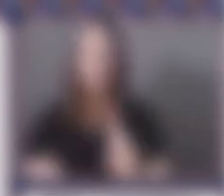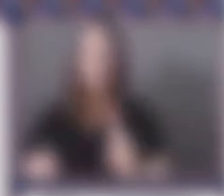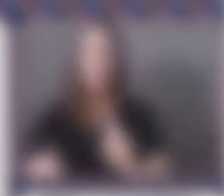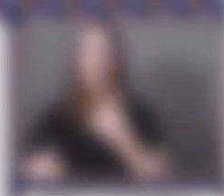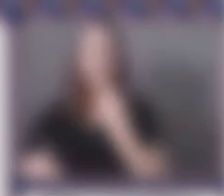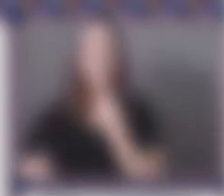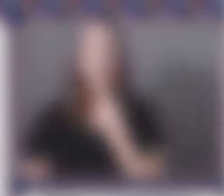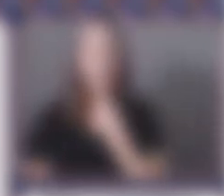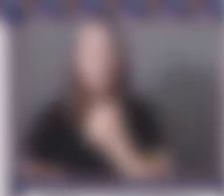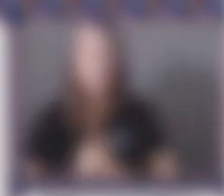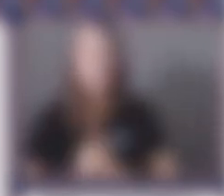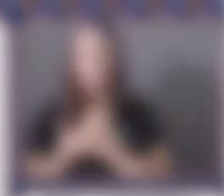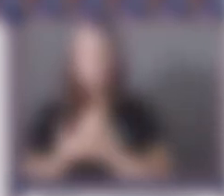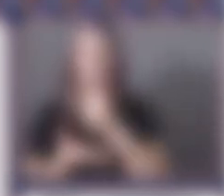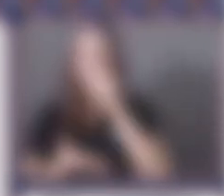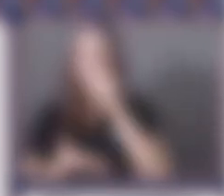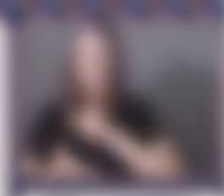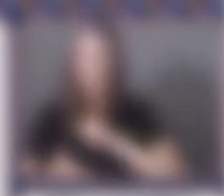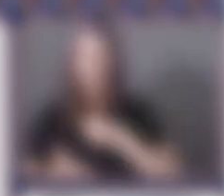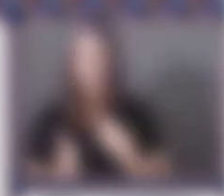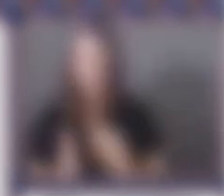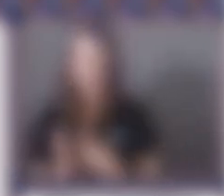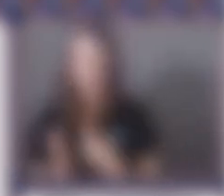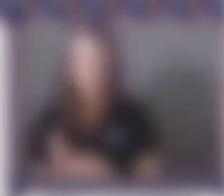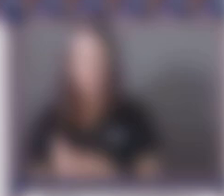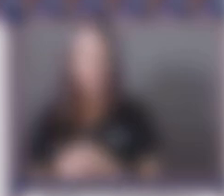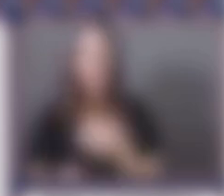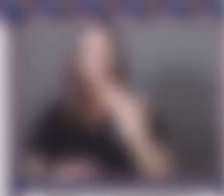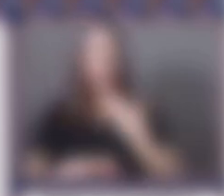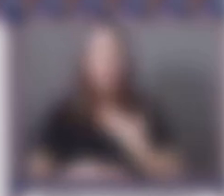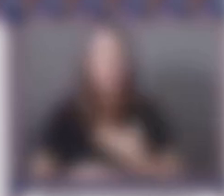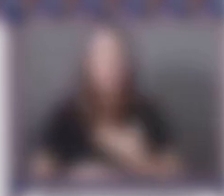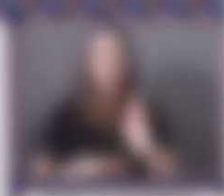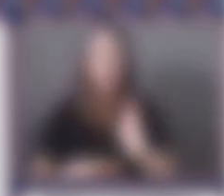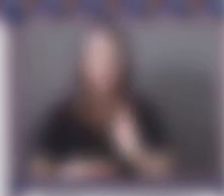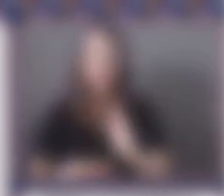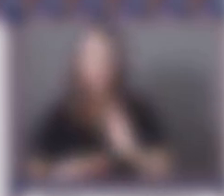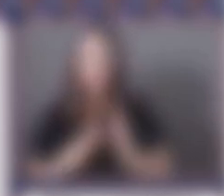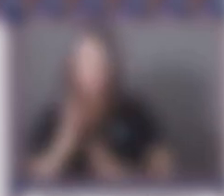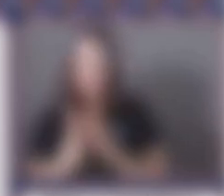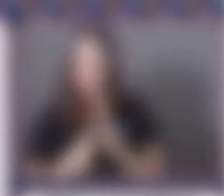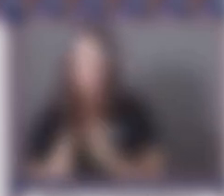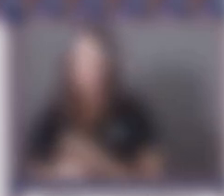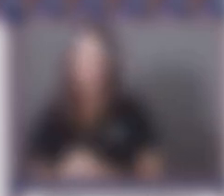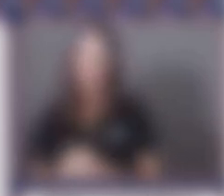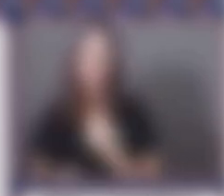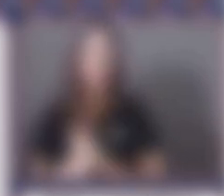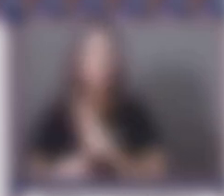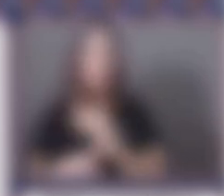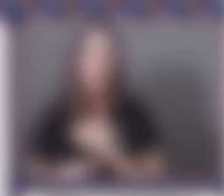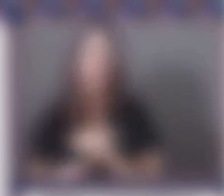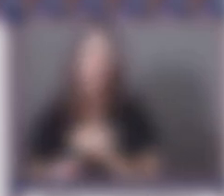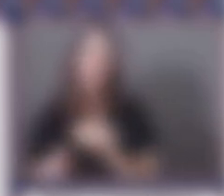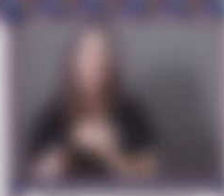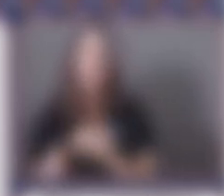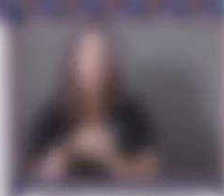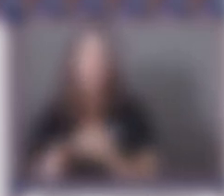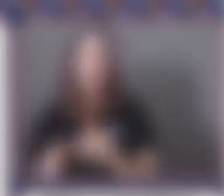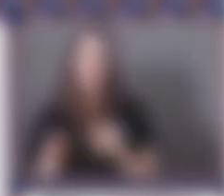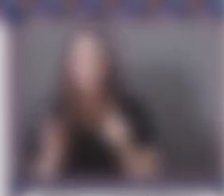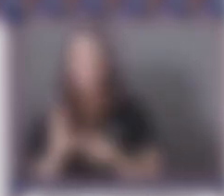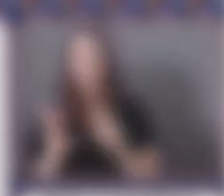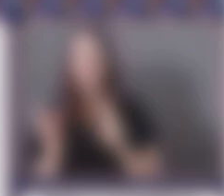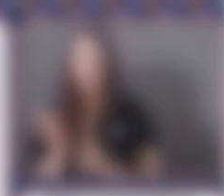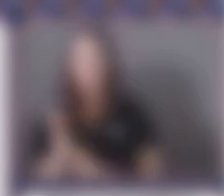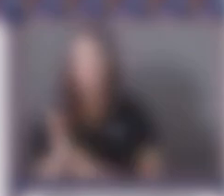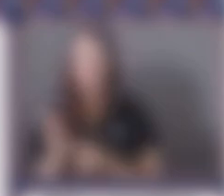The new definition refers to the United Nations Convention on the Rights of Persons with Disabilities, commonly known as the UN